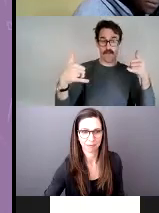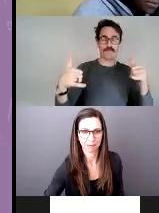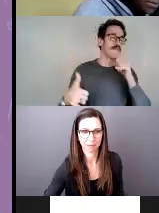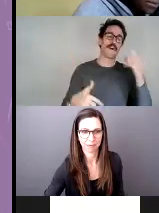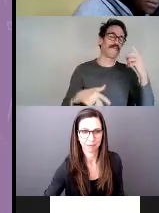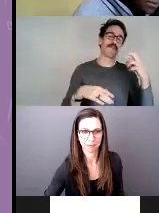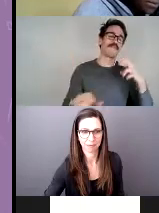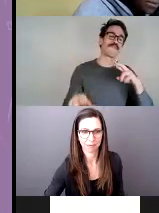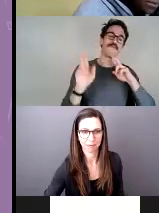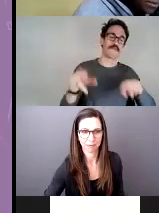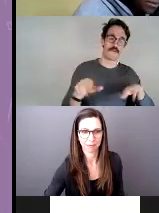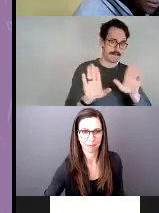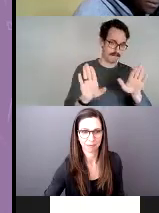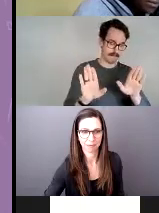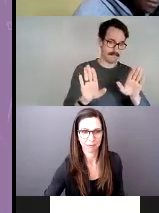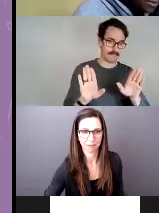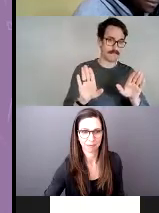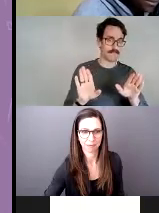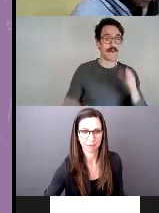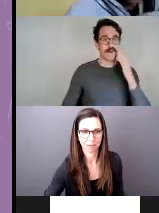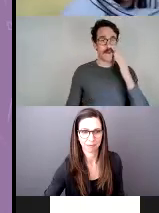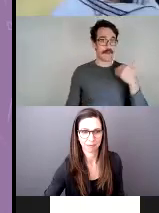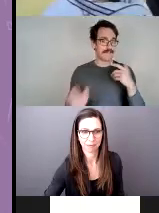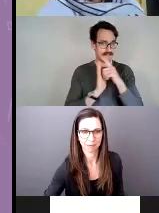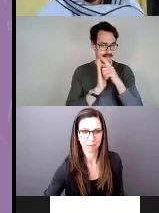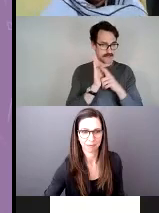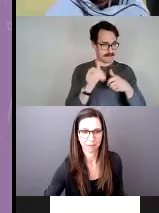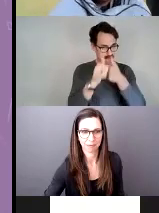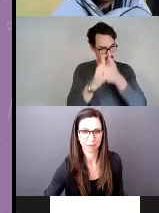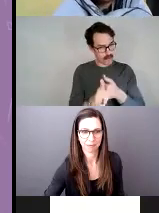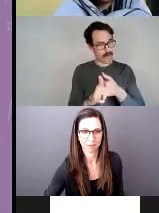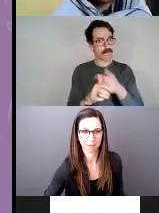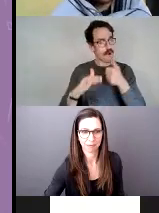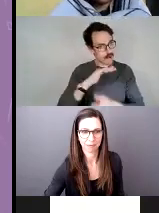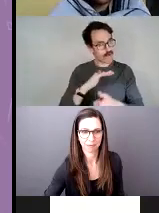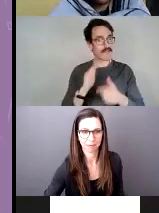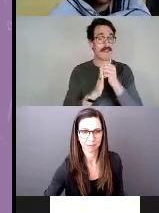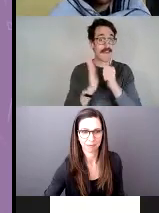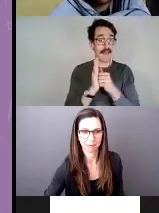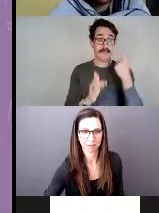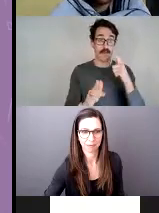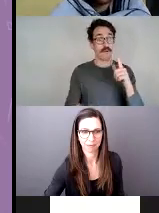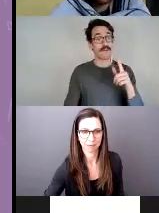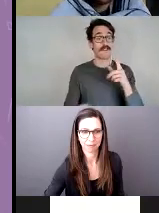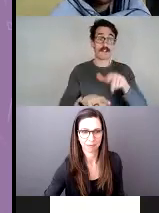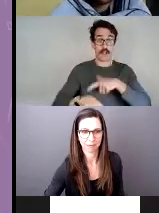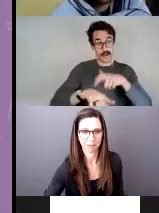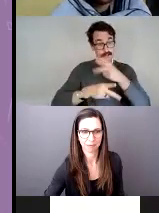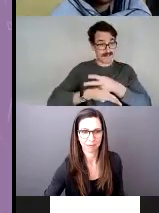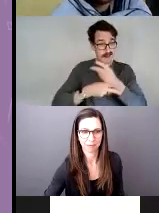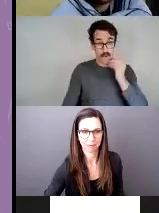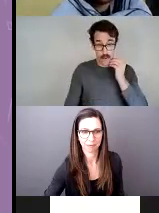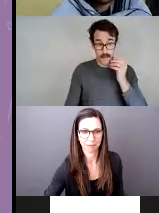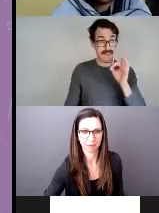there is, legislation under the Long-Term Care Homes Act and the Retirement Homes Act to report